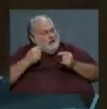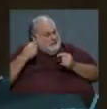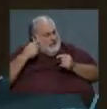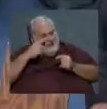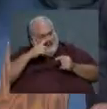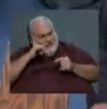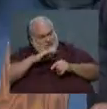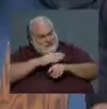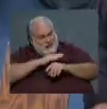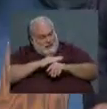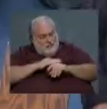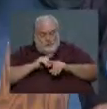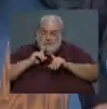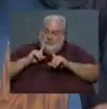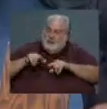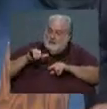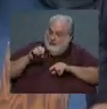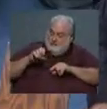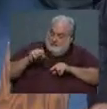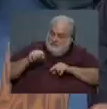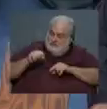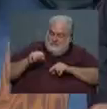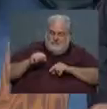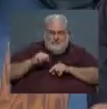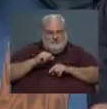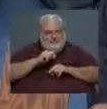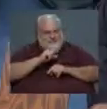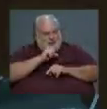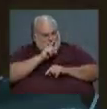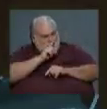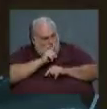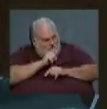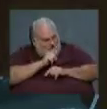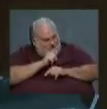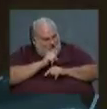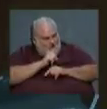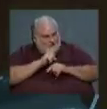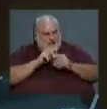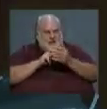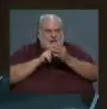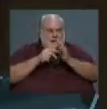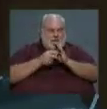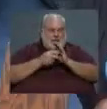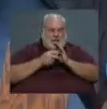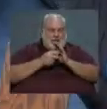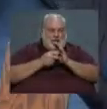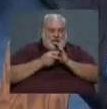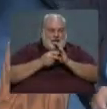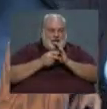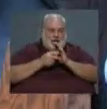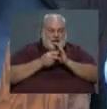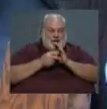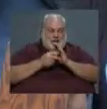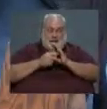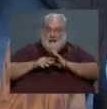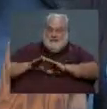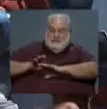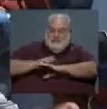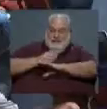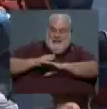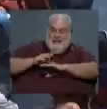Yes, I do know that. And well, you know that. I find that very exciting. So, yes. What does that mean? They sing, they are